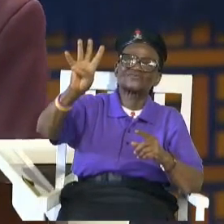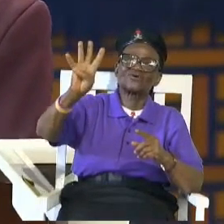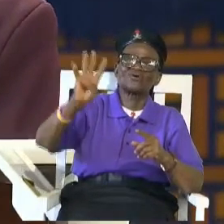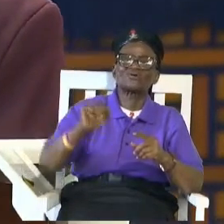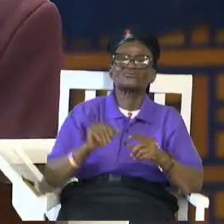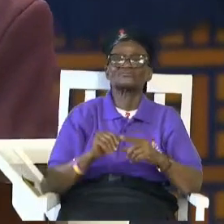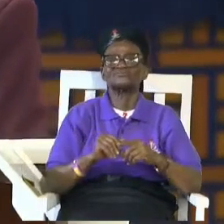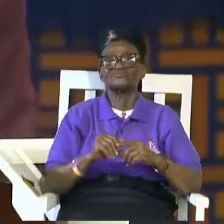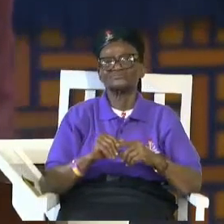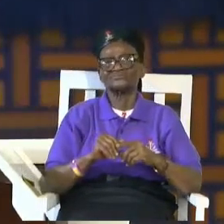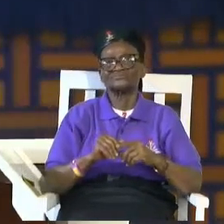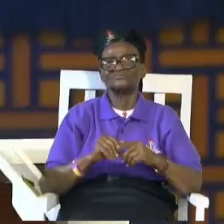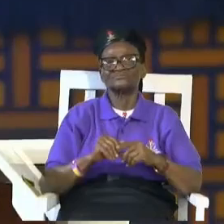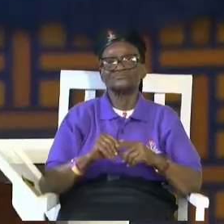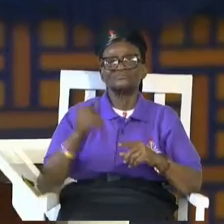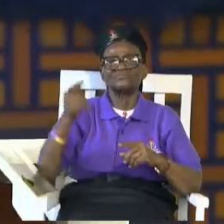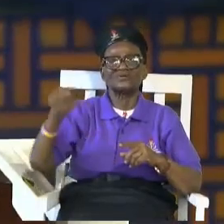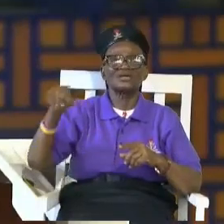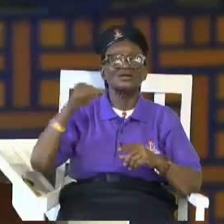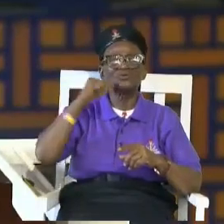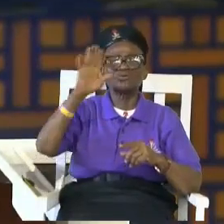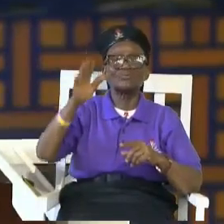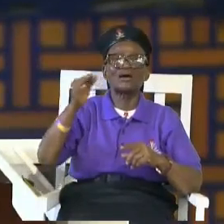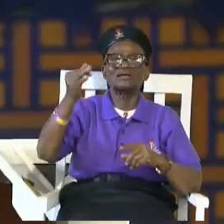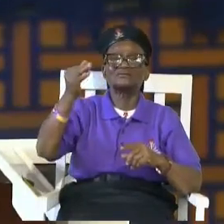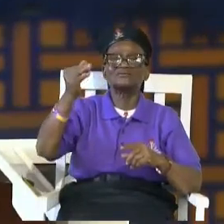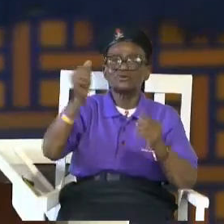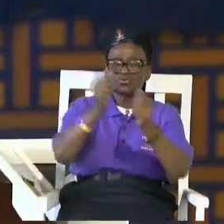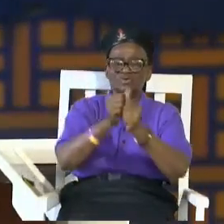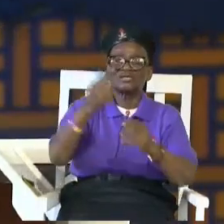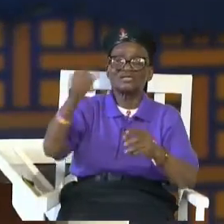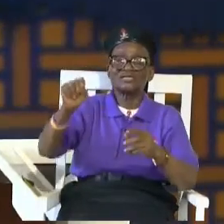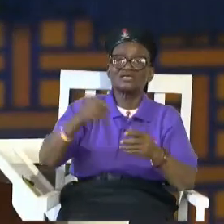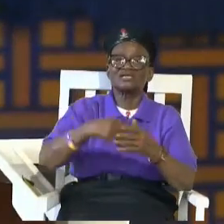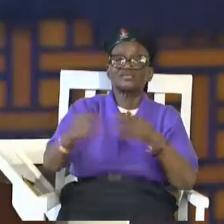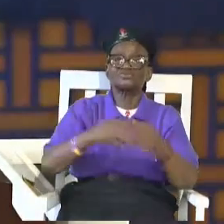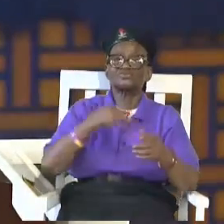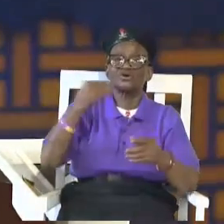34. The woman with the issue of blood